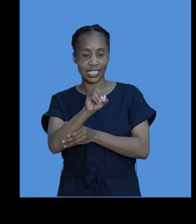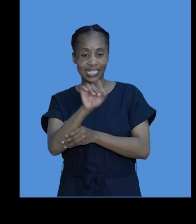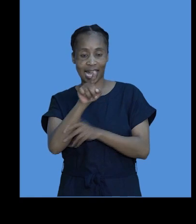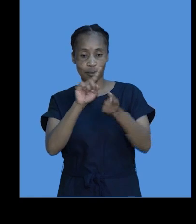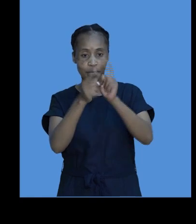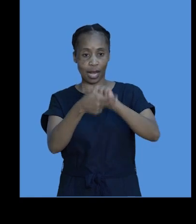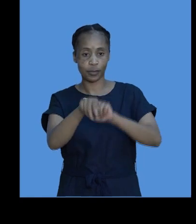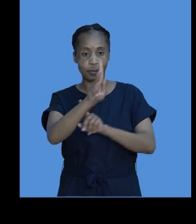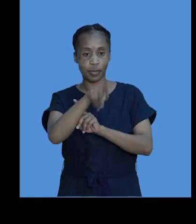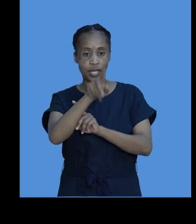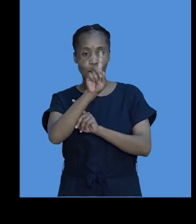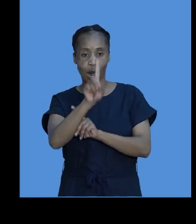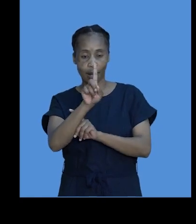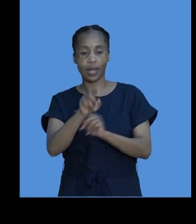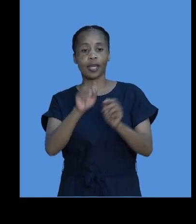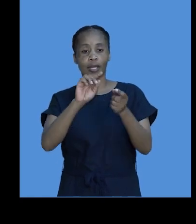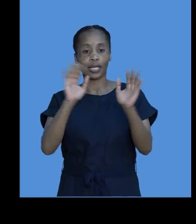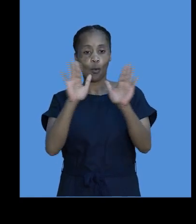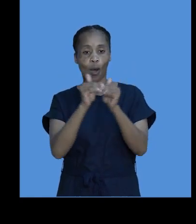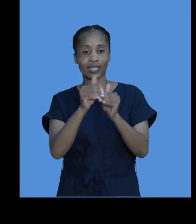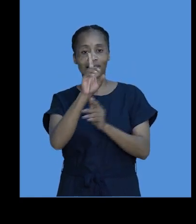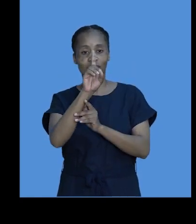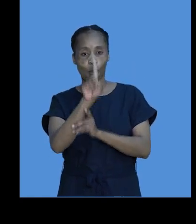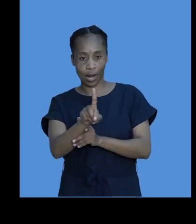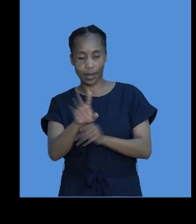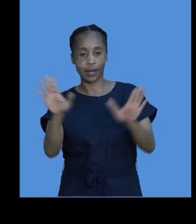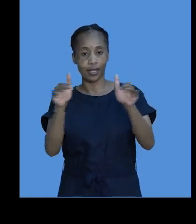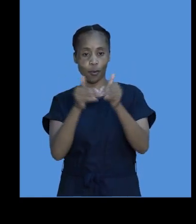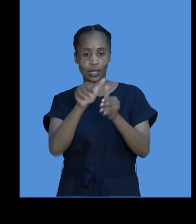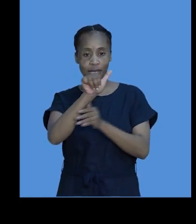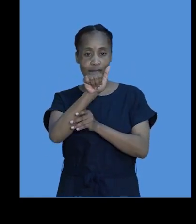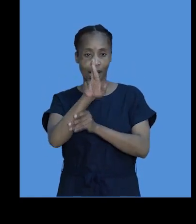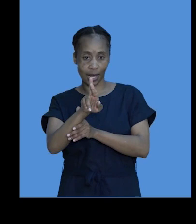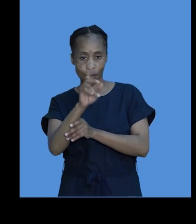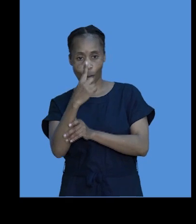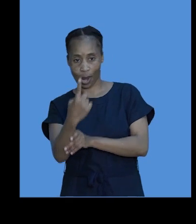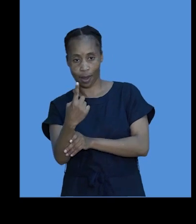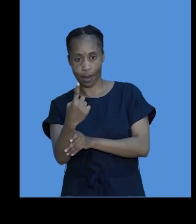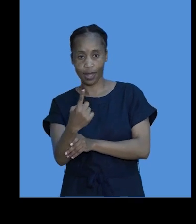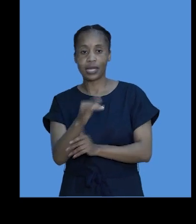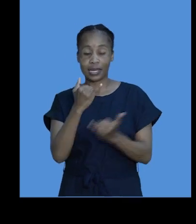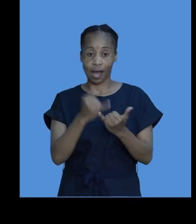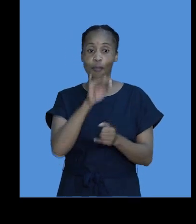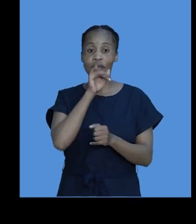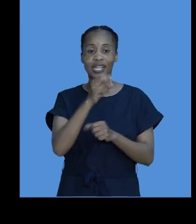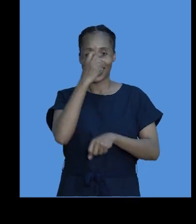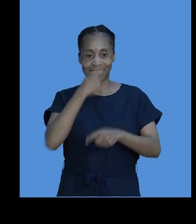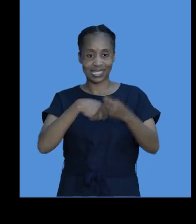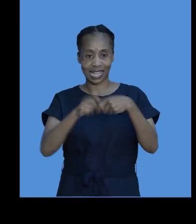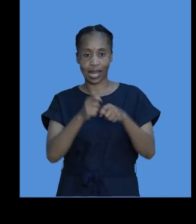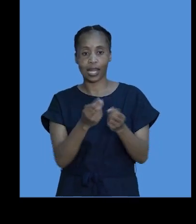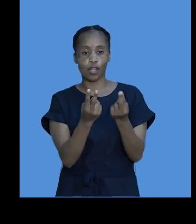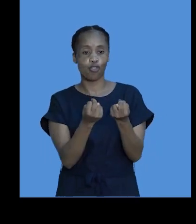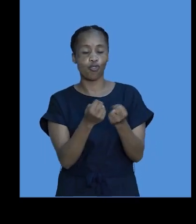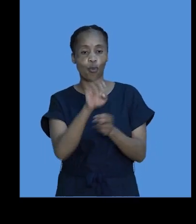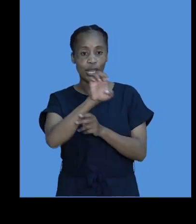price 90. So this becomes P1 equals to D1 equals to AR1. We